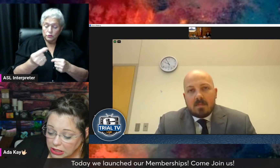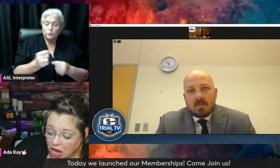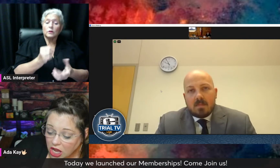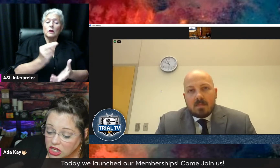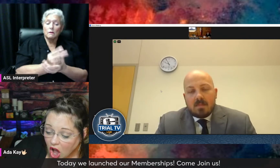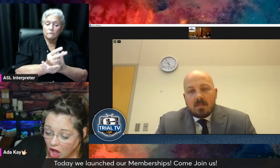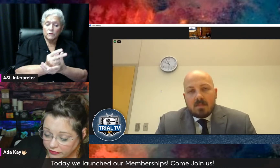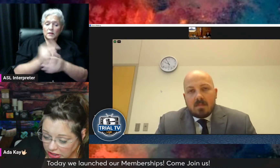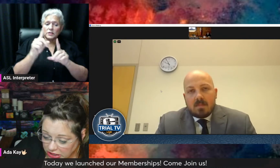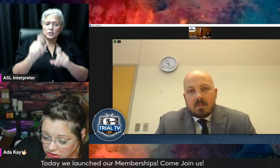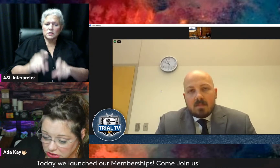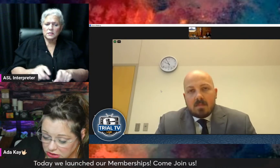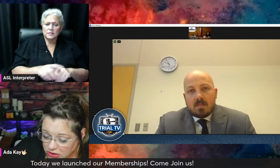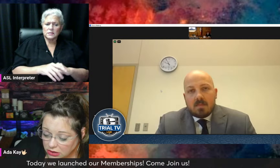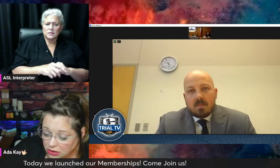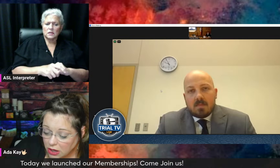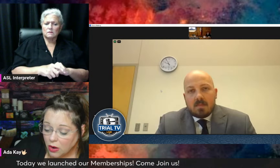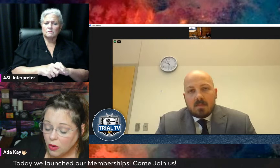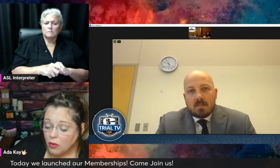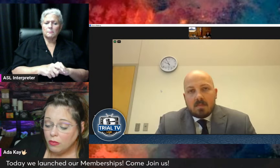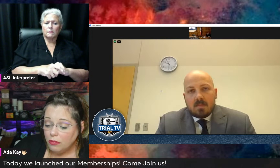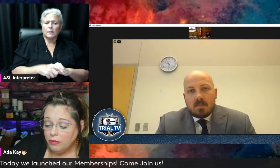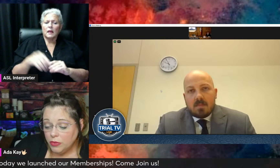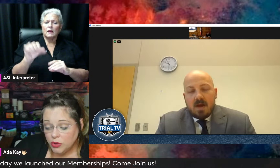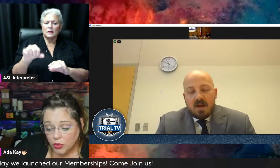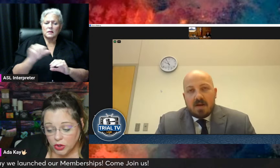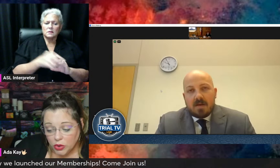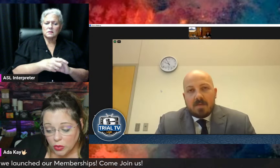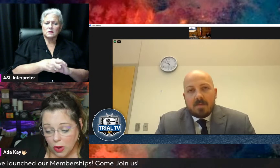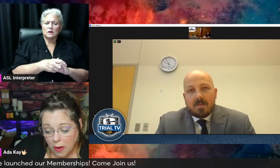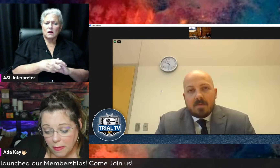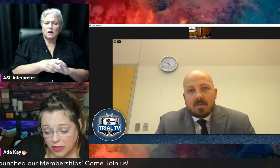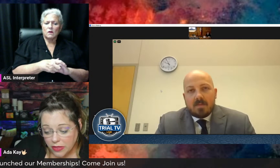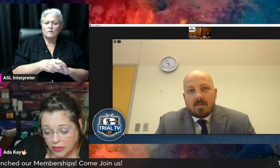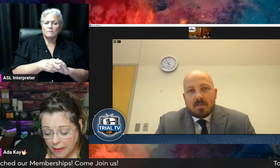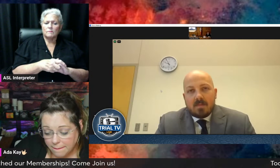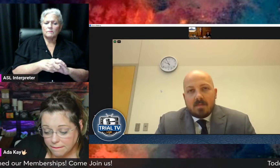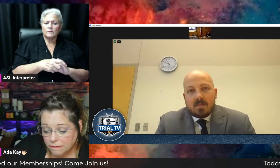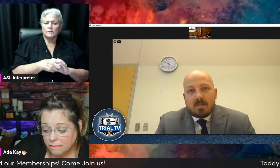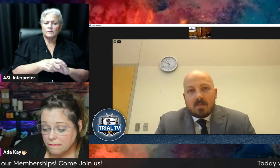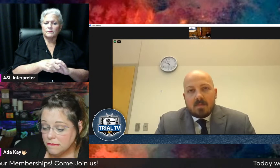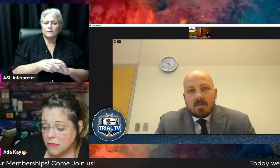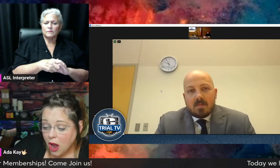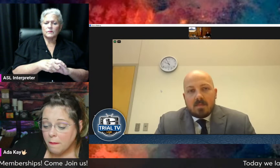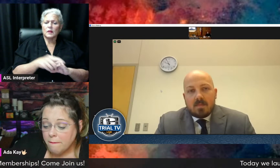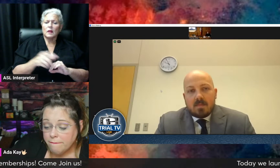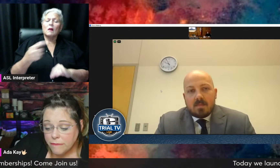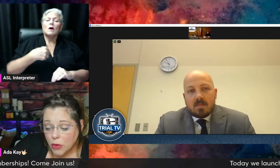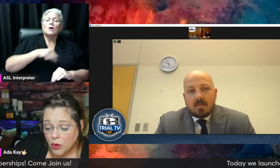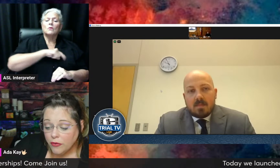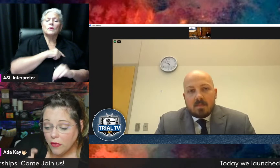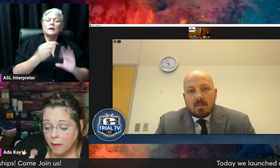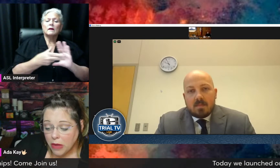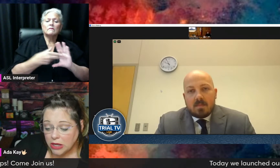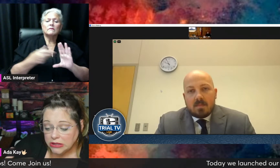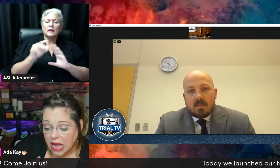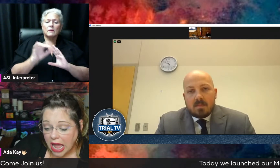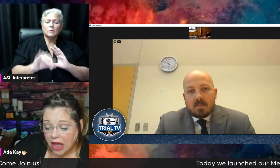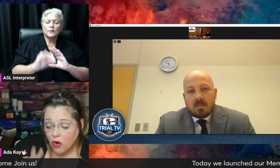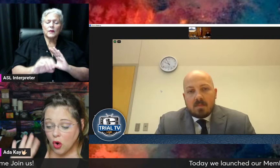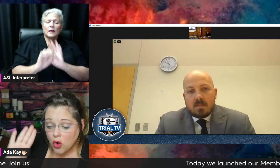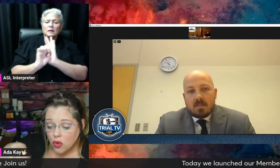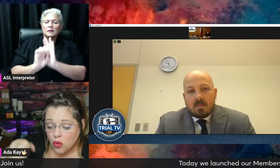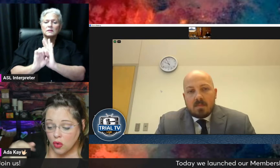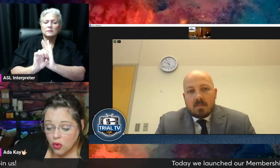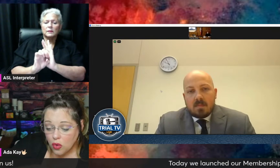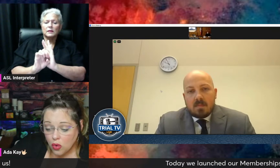Did you also do a report on your findings? I did. And we have labeled that Exhibit 33. Could you explain